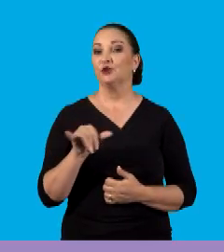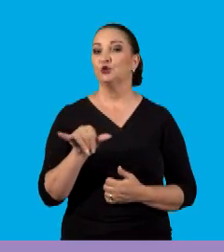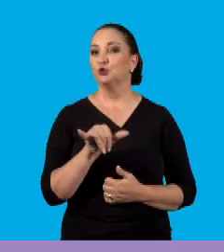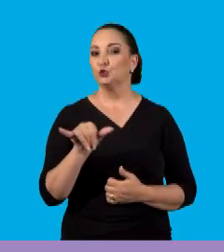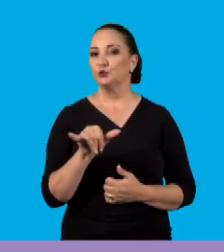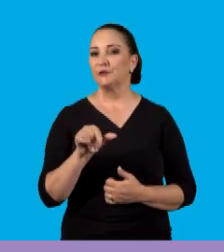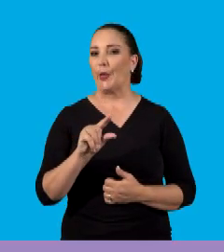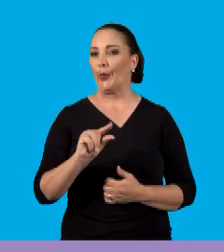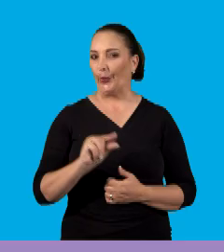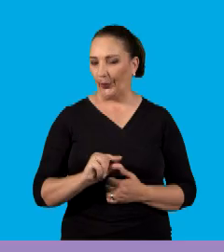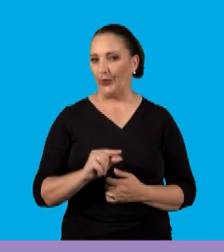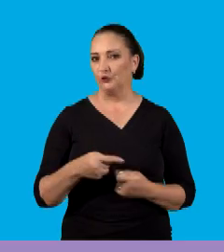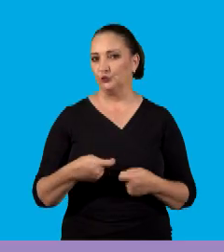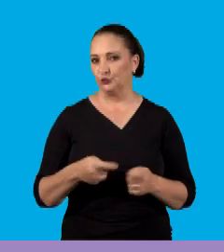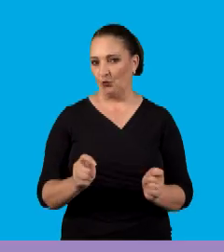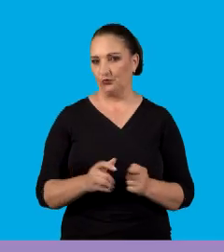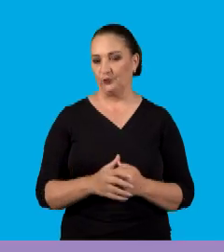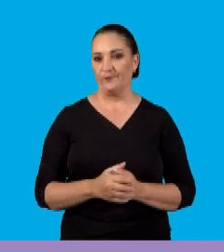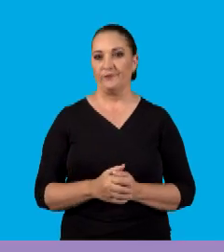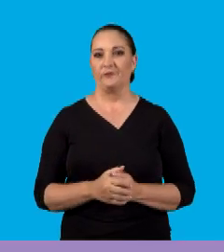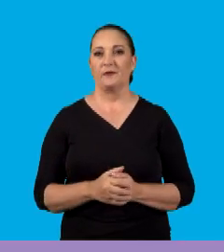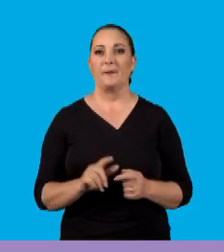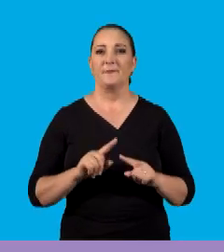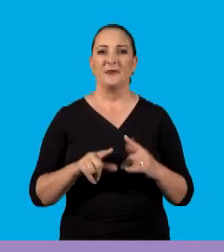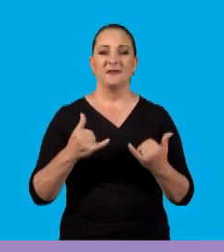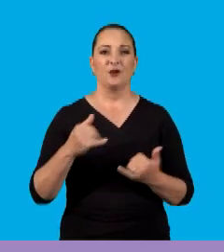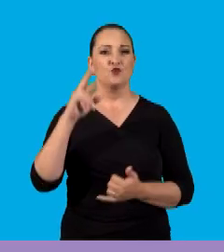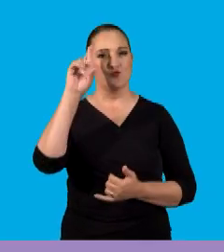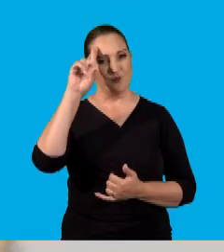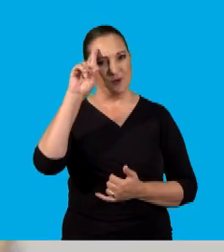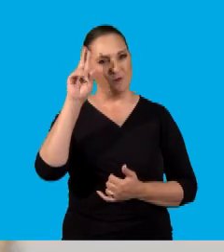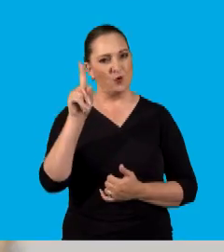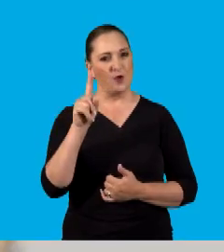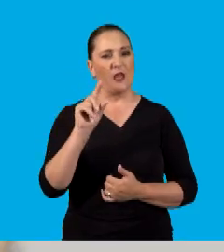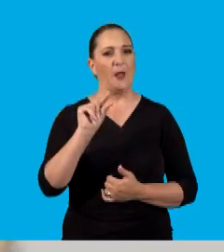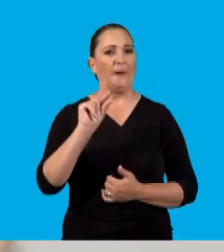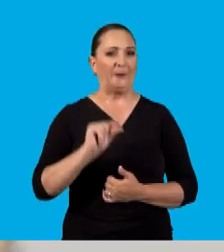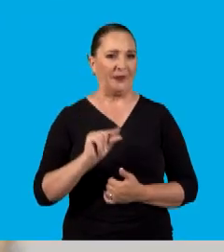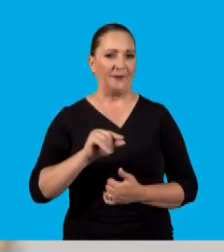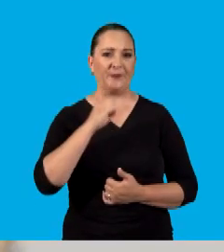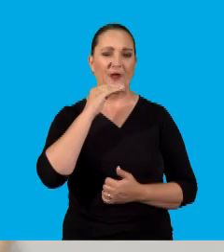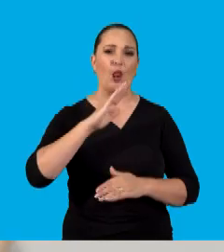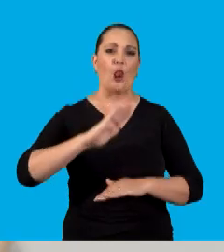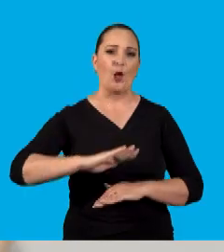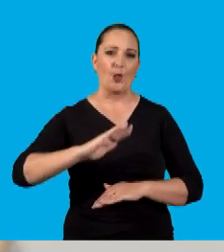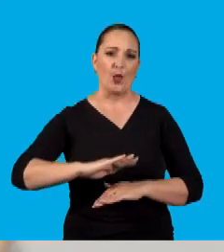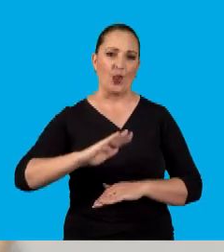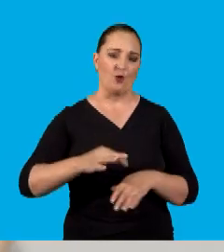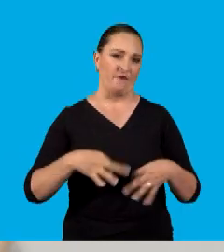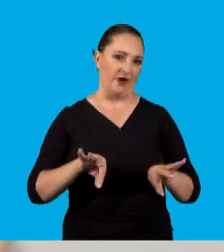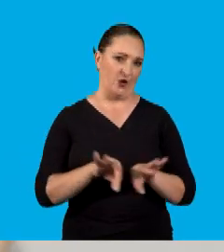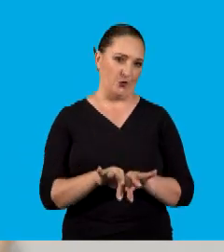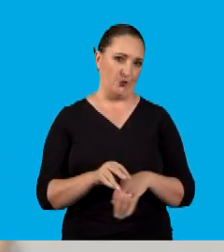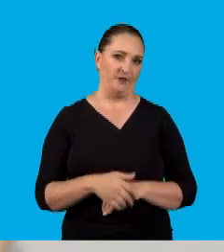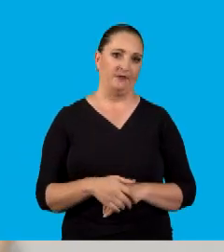minimum number of cars sold. So remember, the minimum refers to the lowest